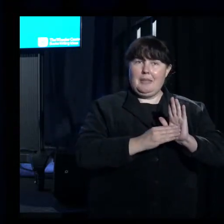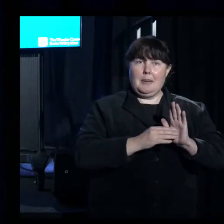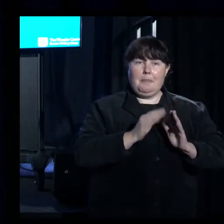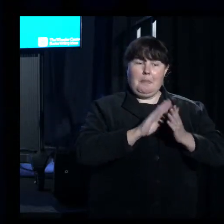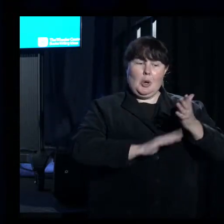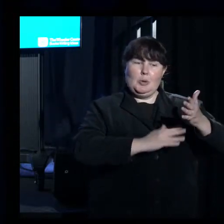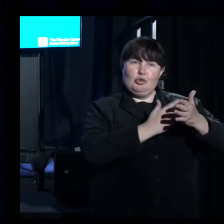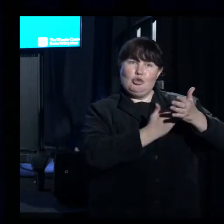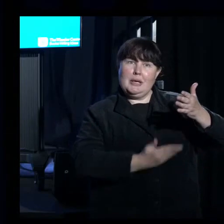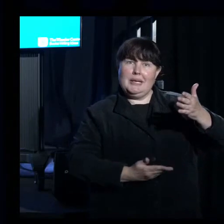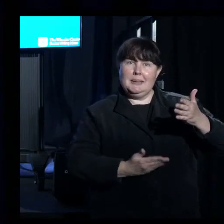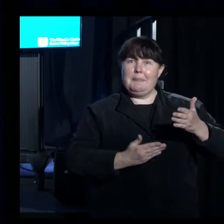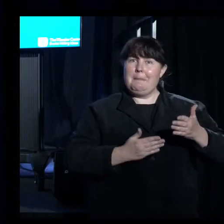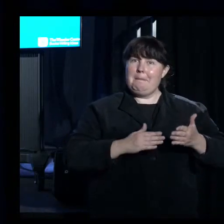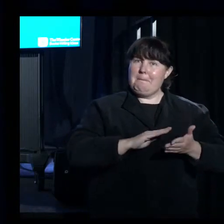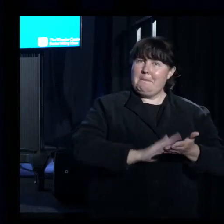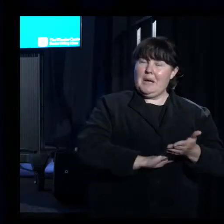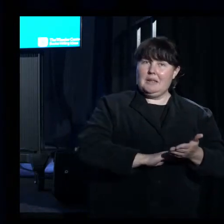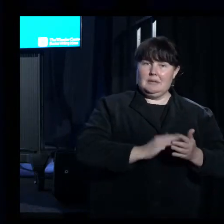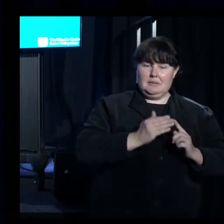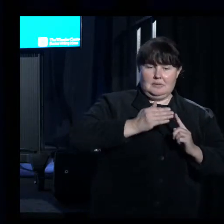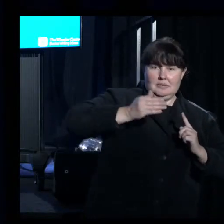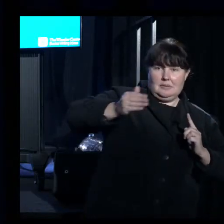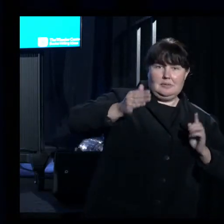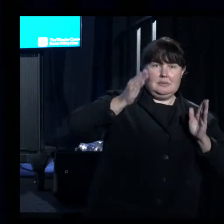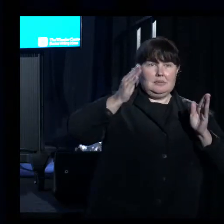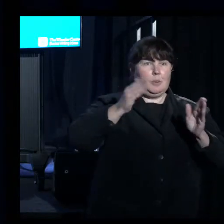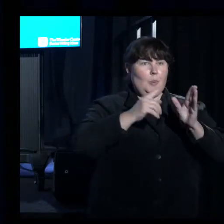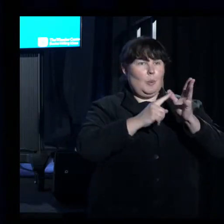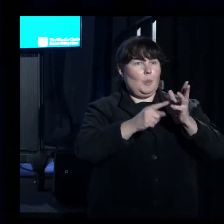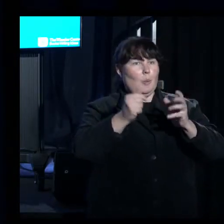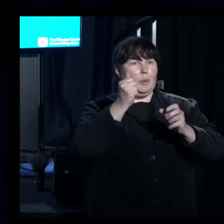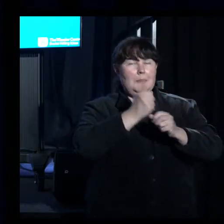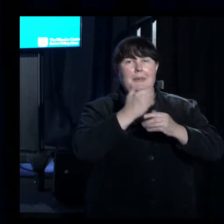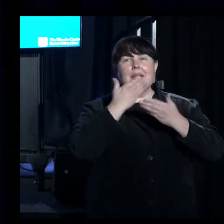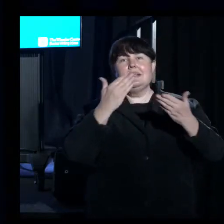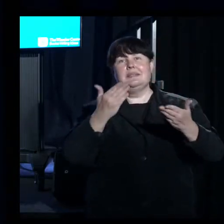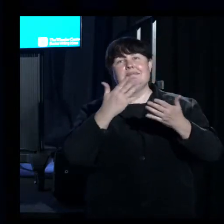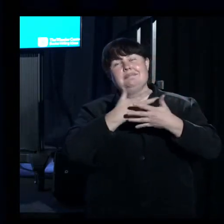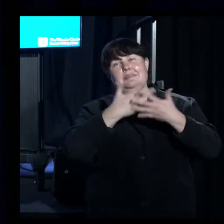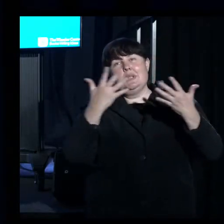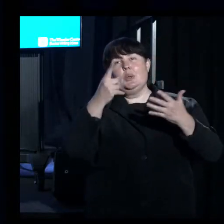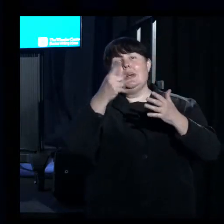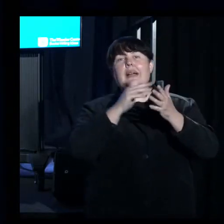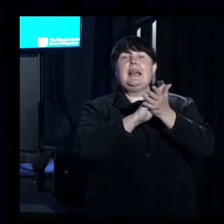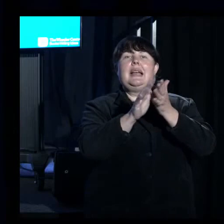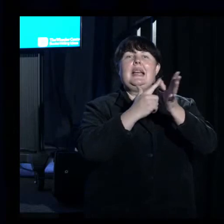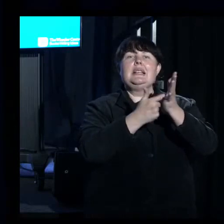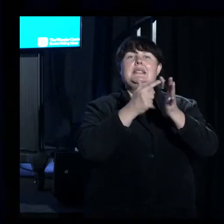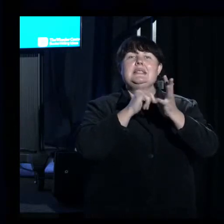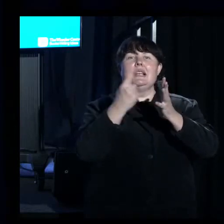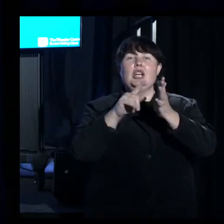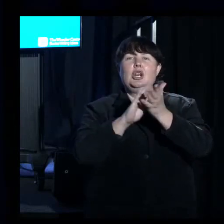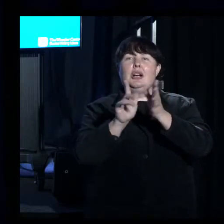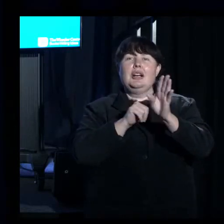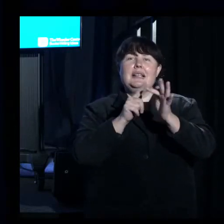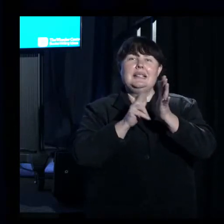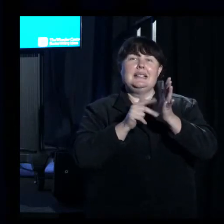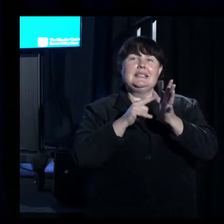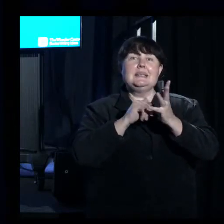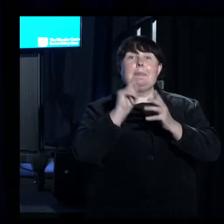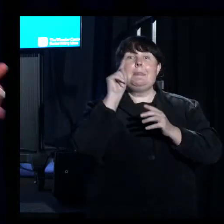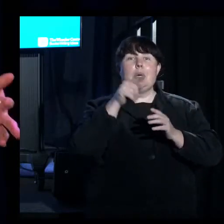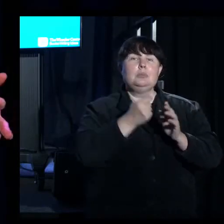August. Huge thank you to the Wheeler Centre and to Red Room and Hares and Hyenas up the back, who are selling copies of tonight's